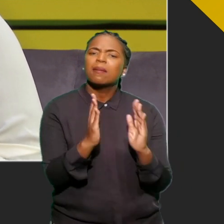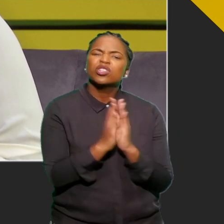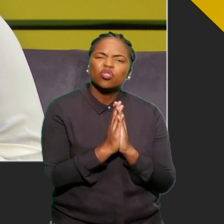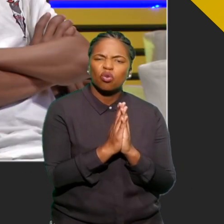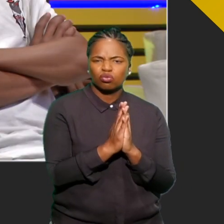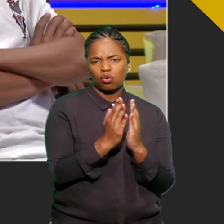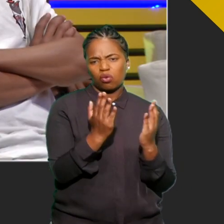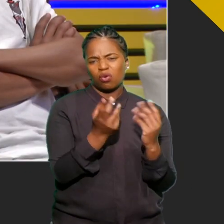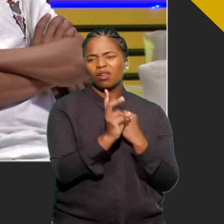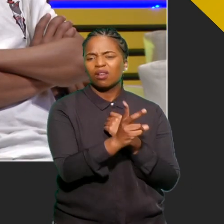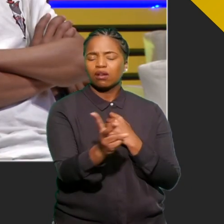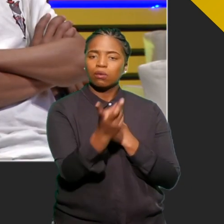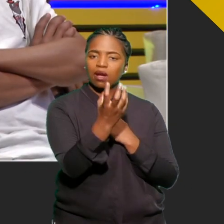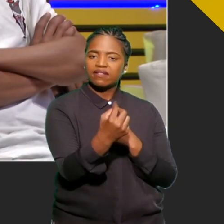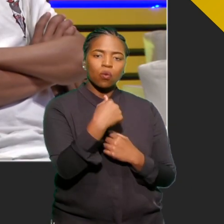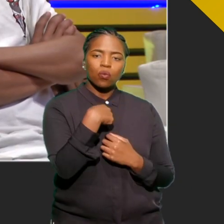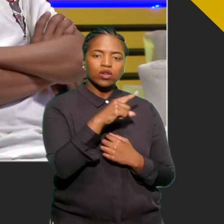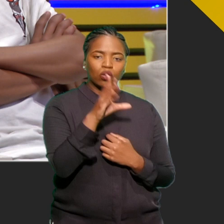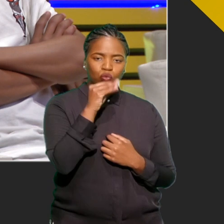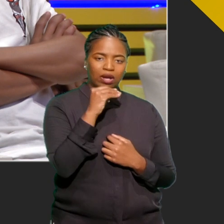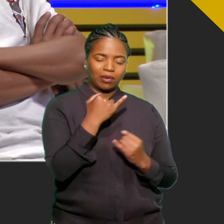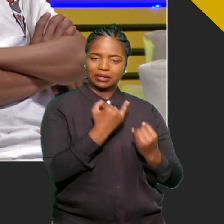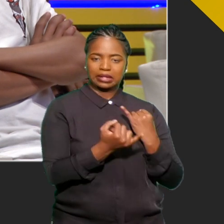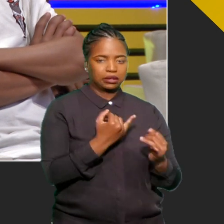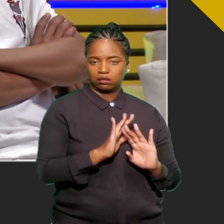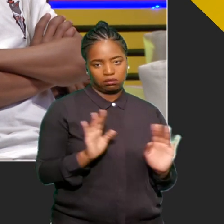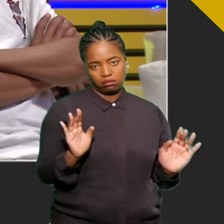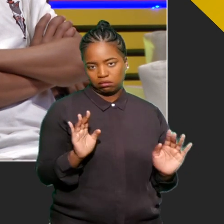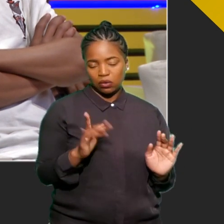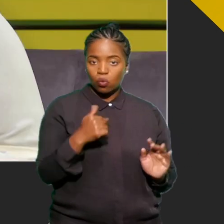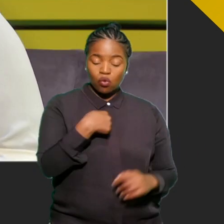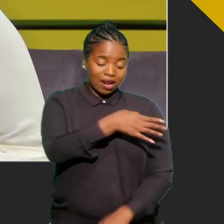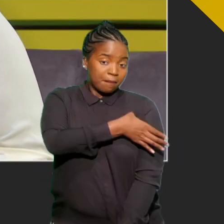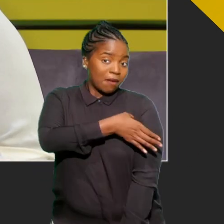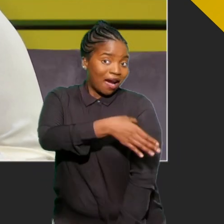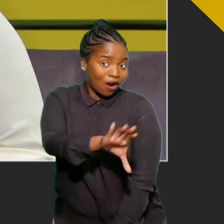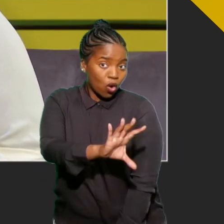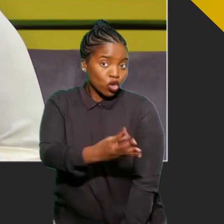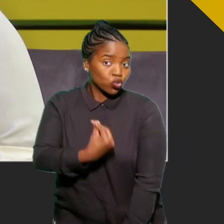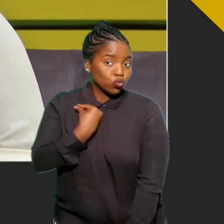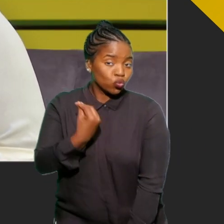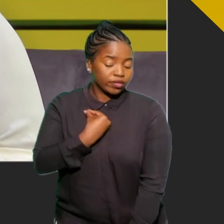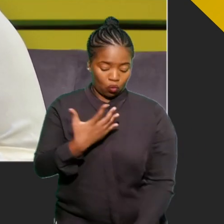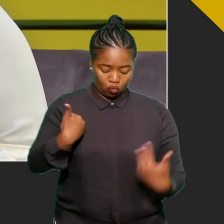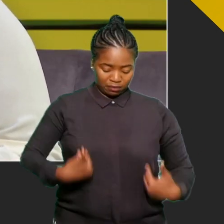organizations well, right? We don't talk about sexuality. We don't empower young people when it comes to their